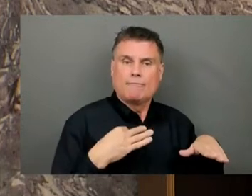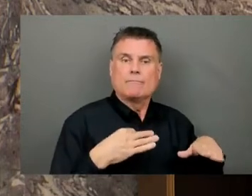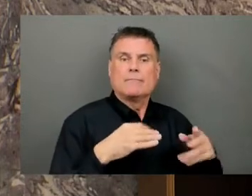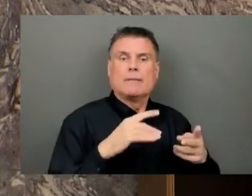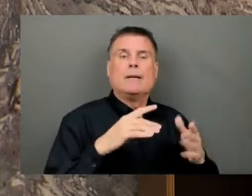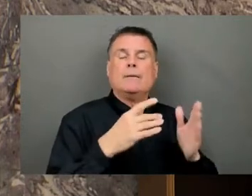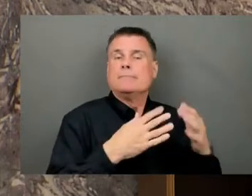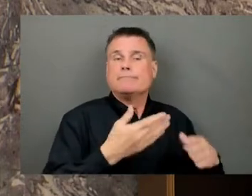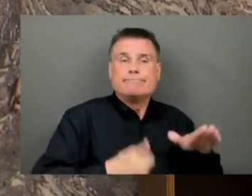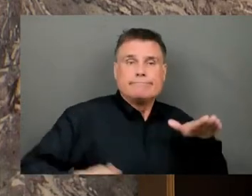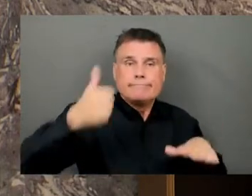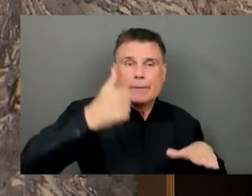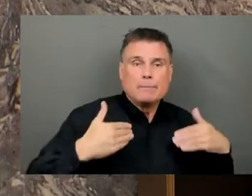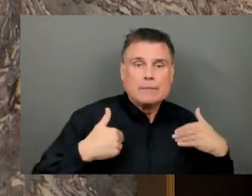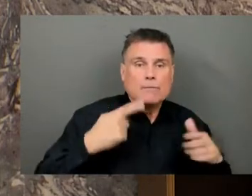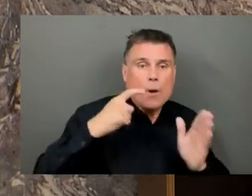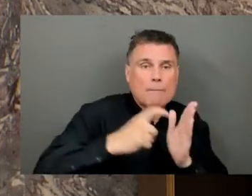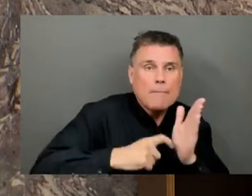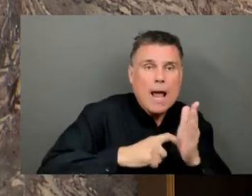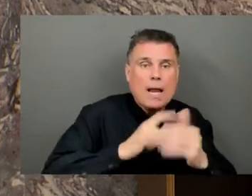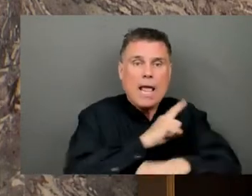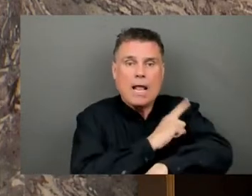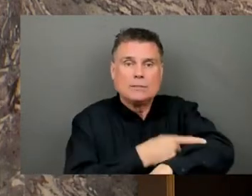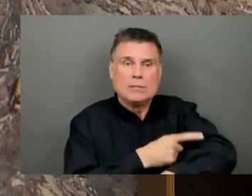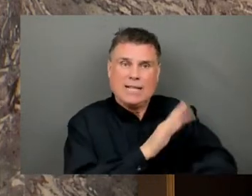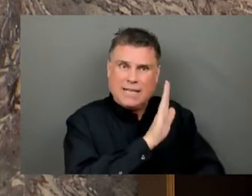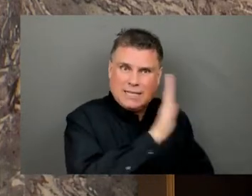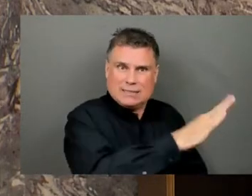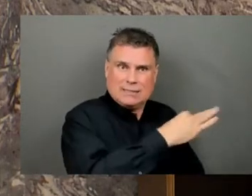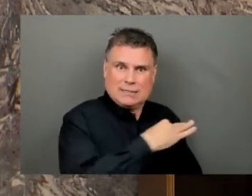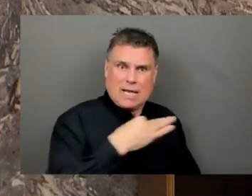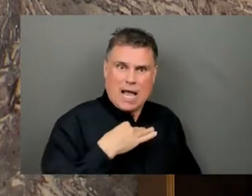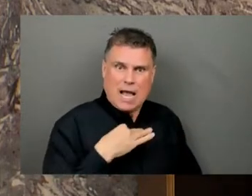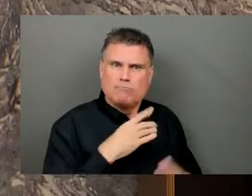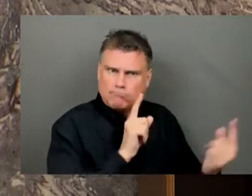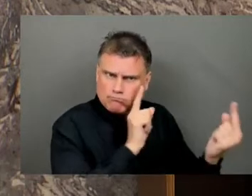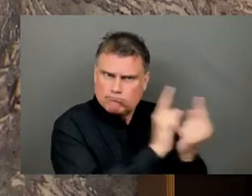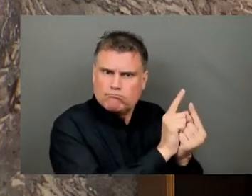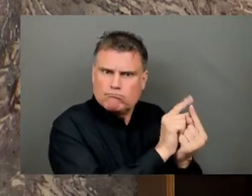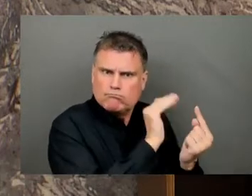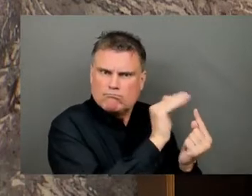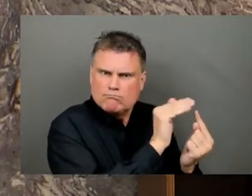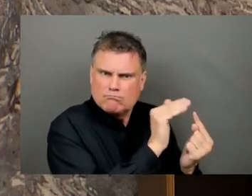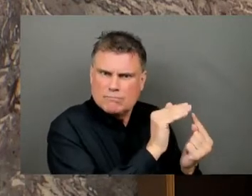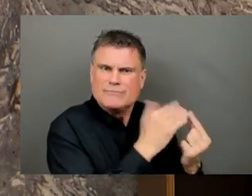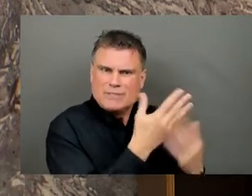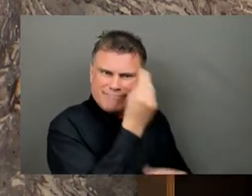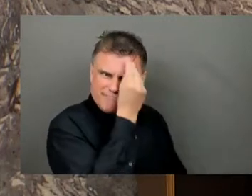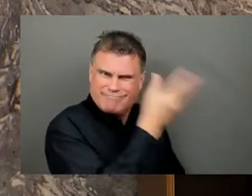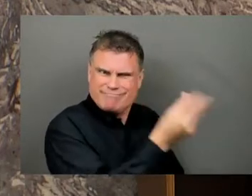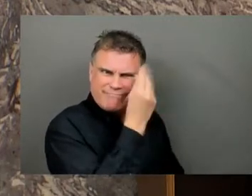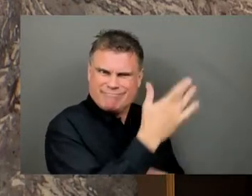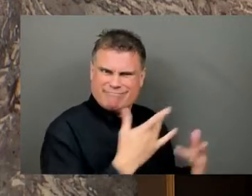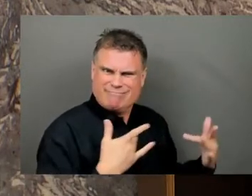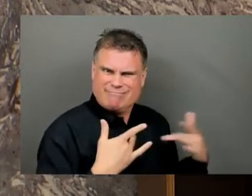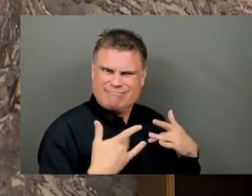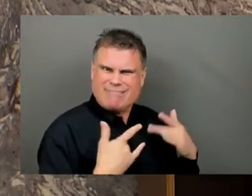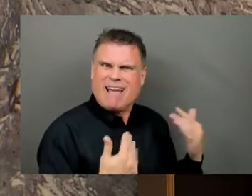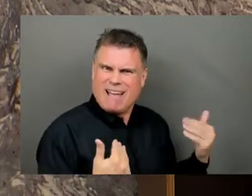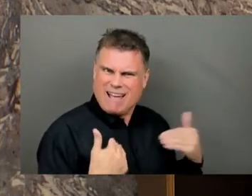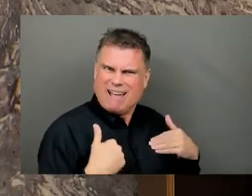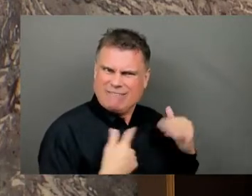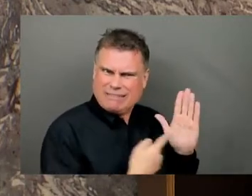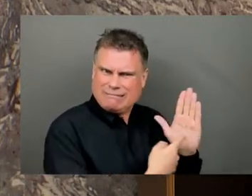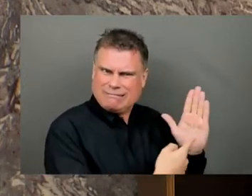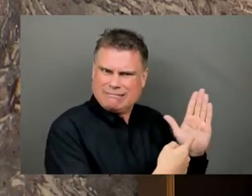expressed exactly these concerns, walked the minister's staff through what they were being told they